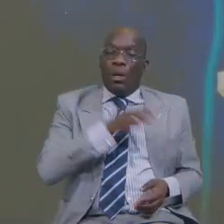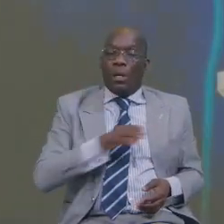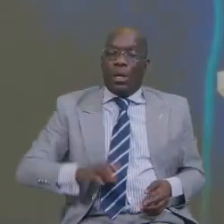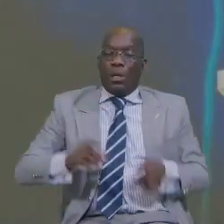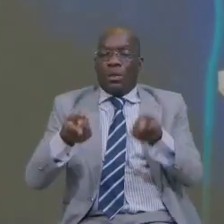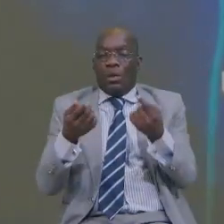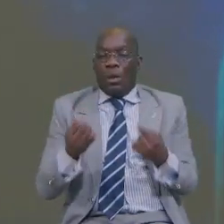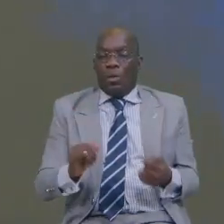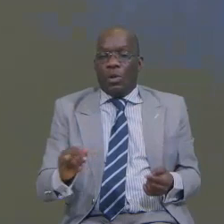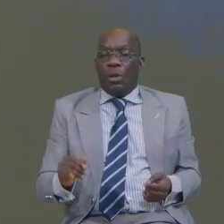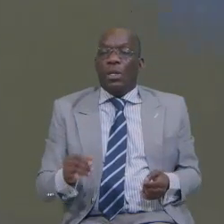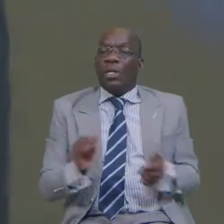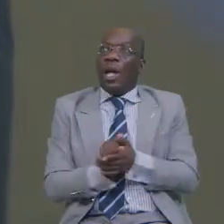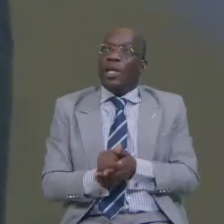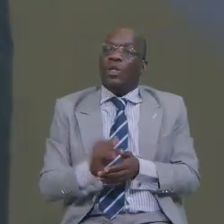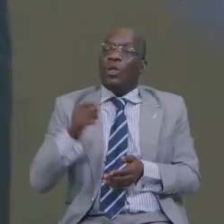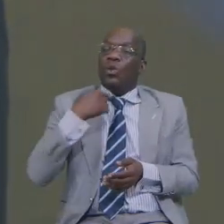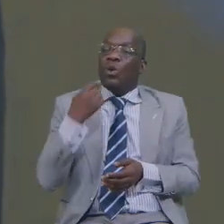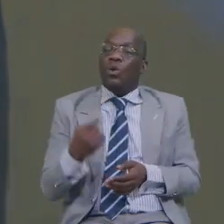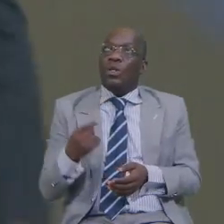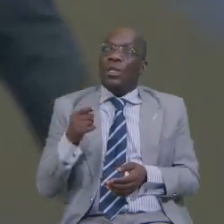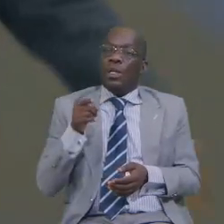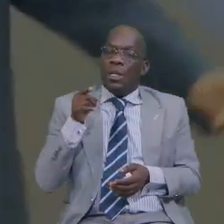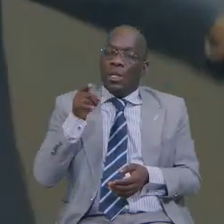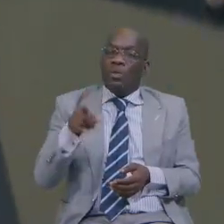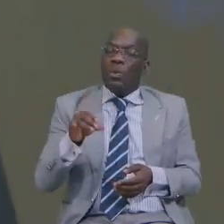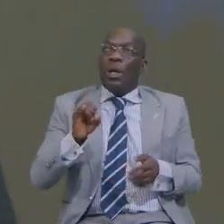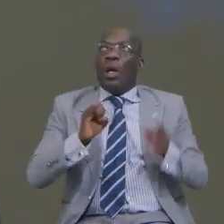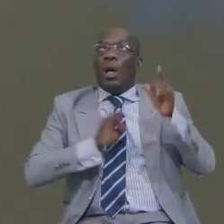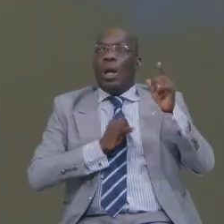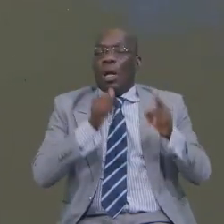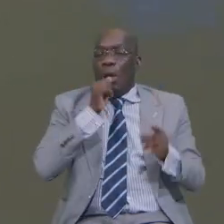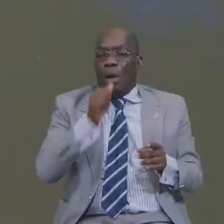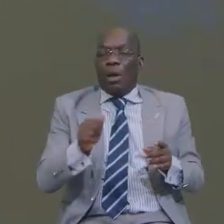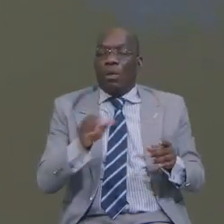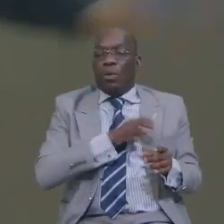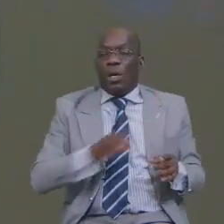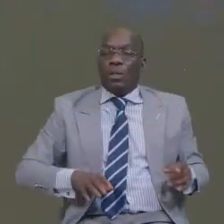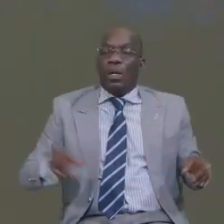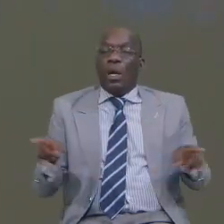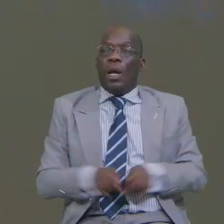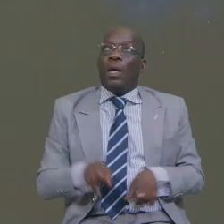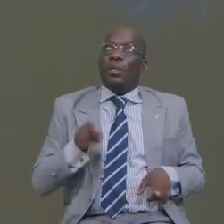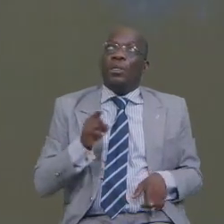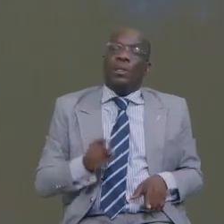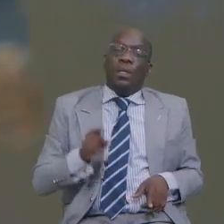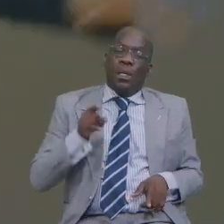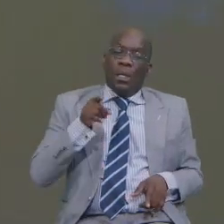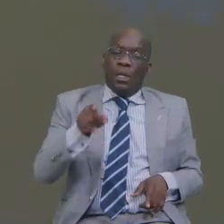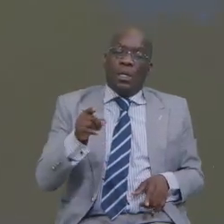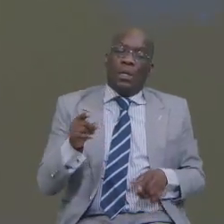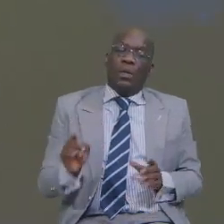to him, I am Christ. As he kept his hand like that, Jesus